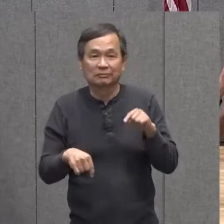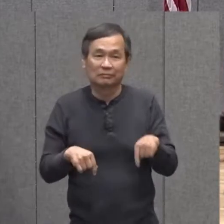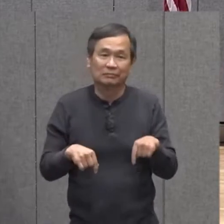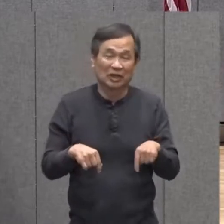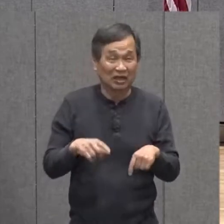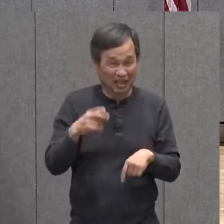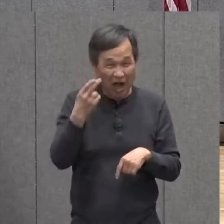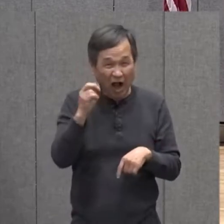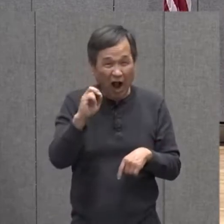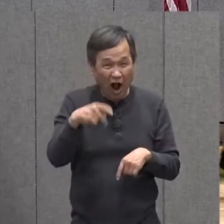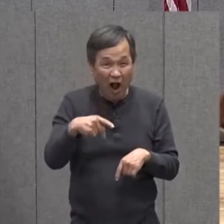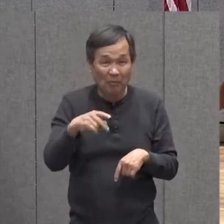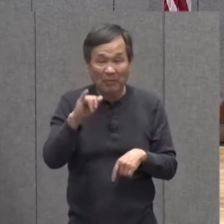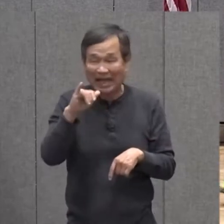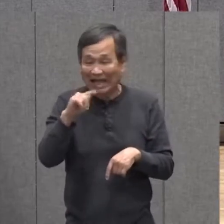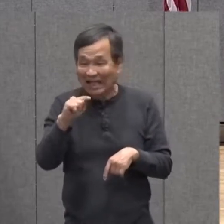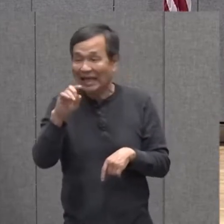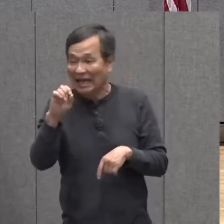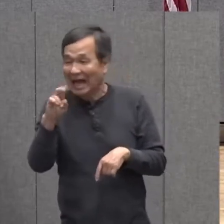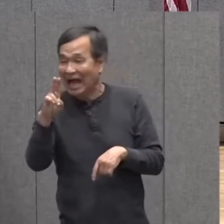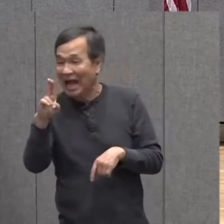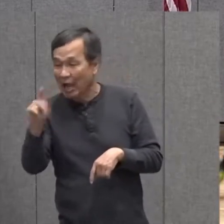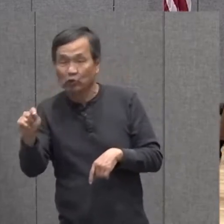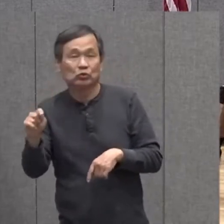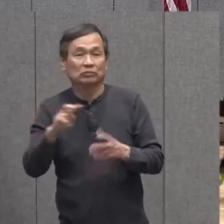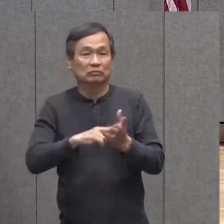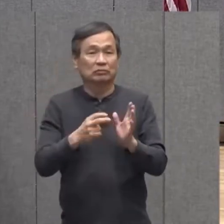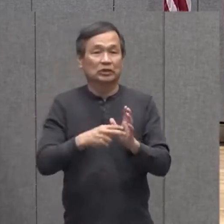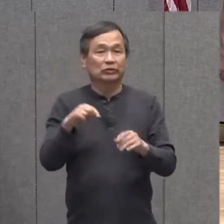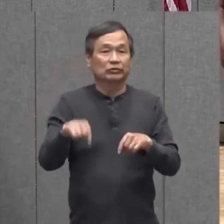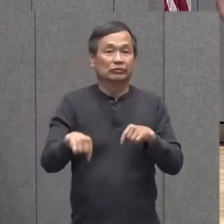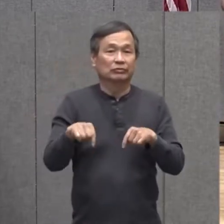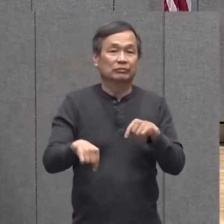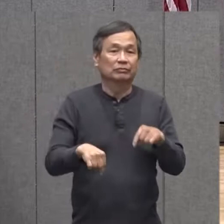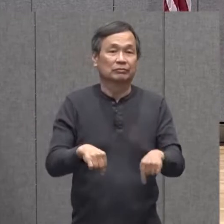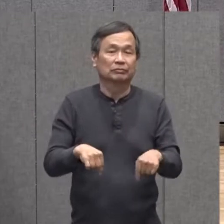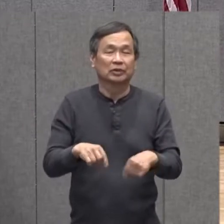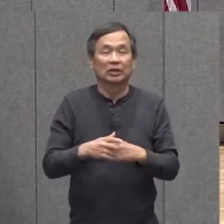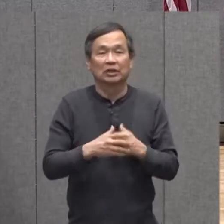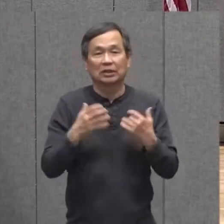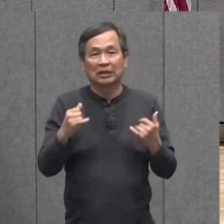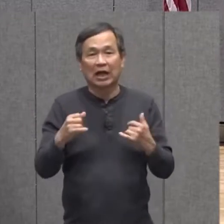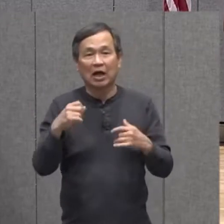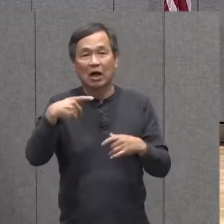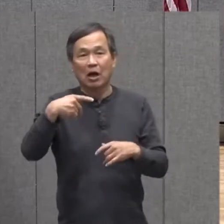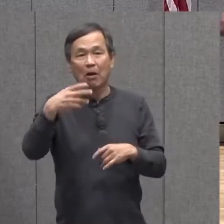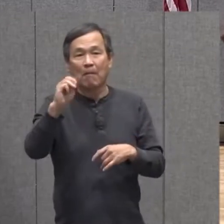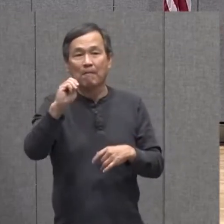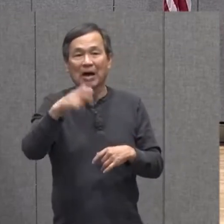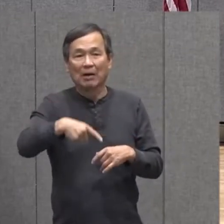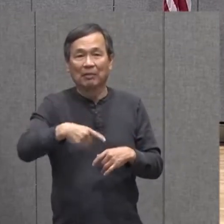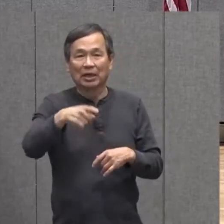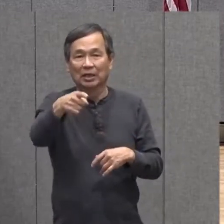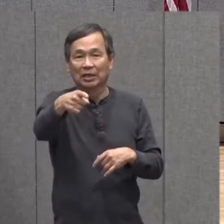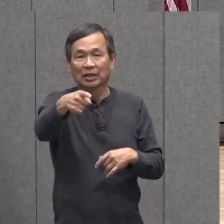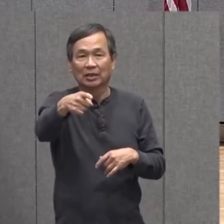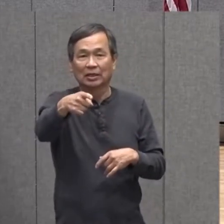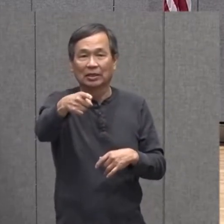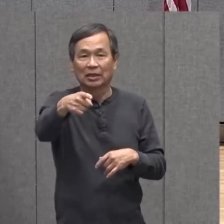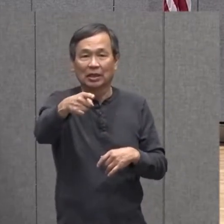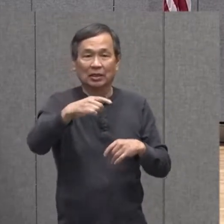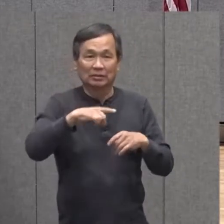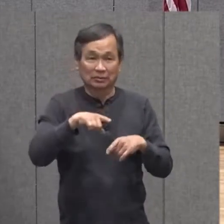luego el otro. Cuando Dios diga hop. All right, and then my favorite part, I call it pump it out. You're going to get low and you're going to go pump, pump,